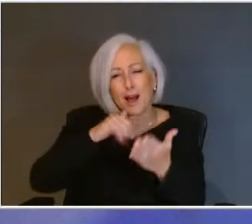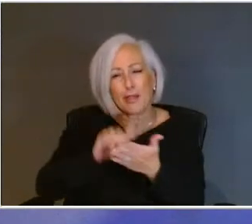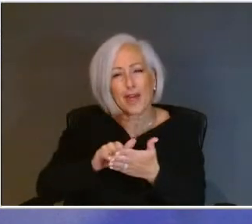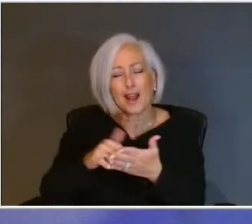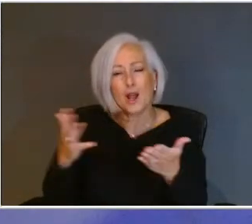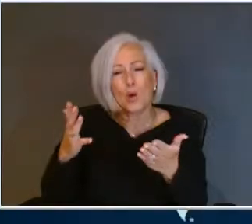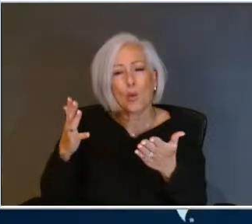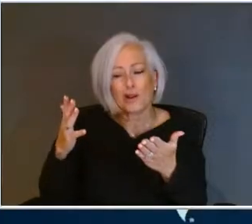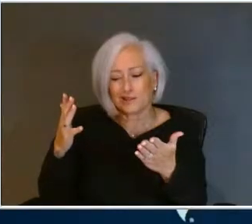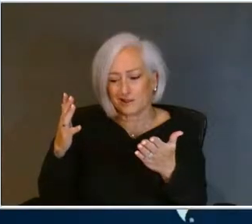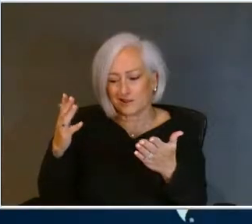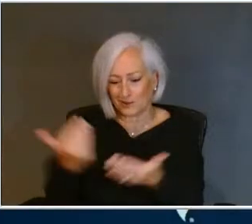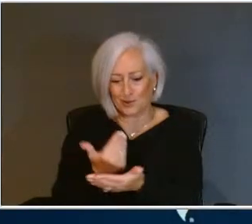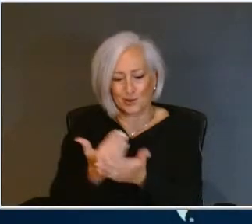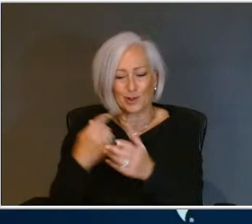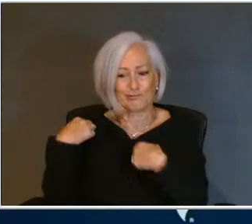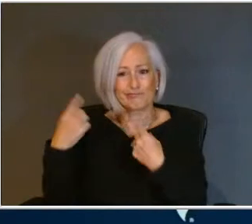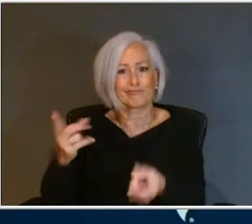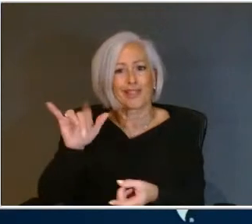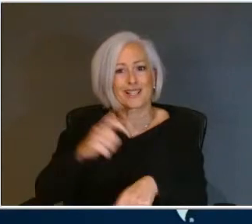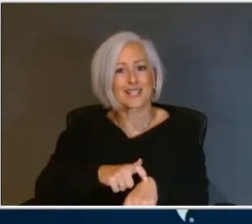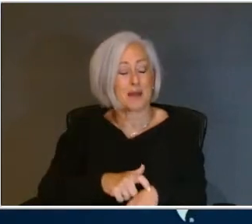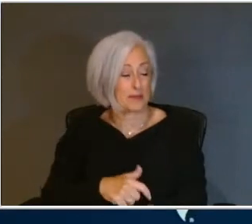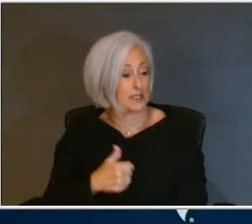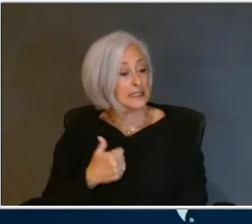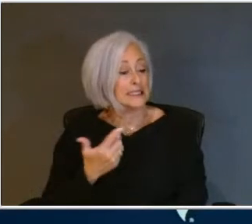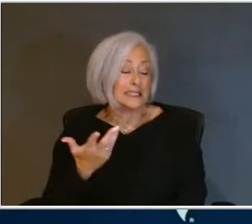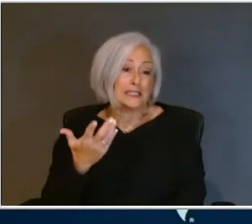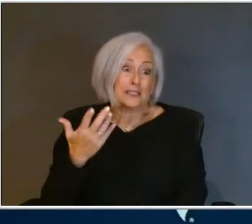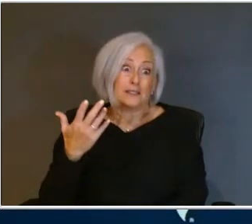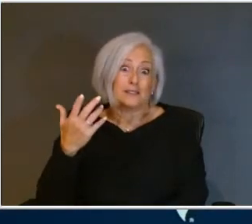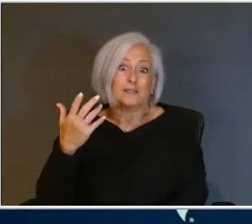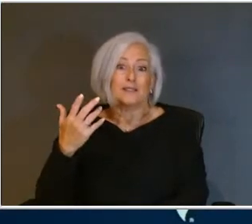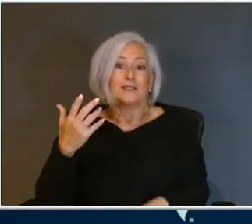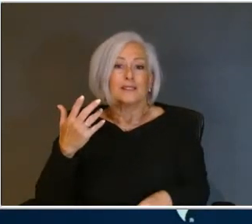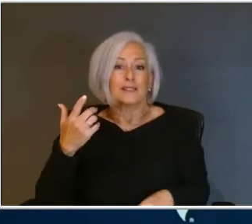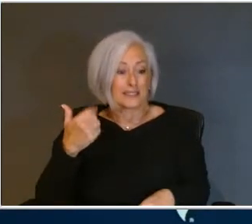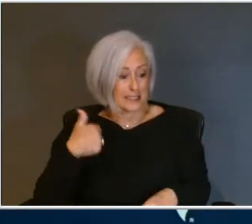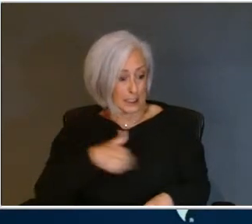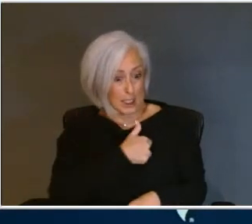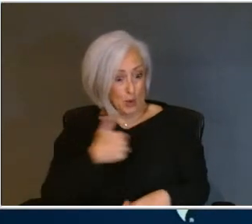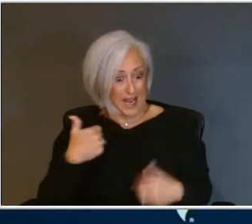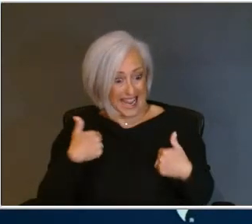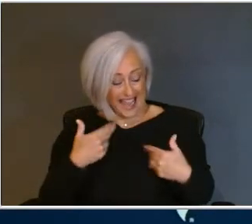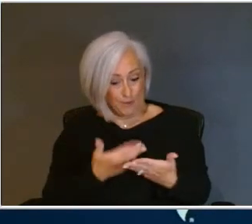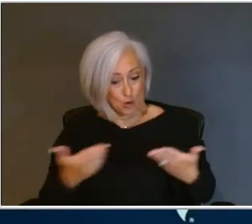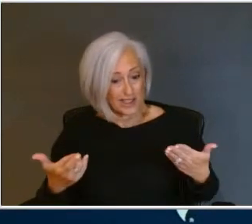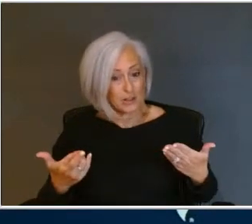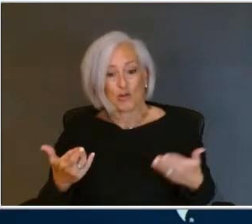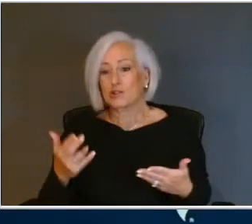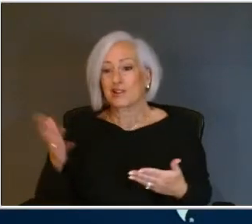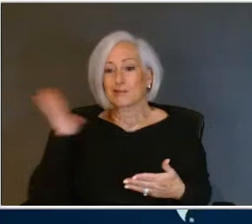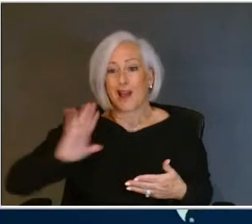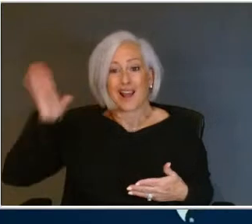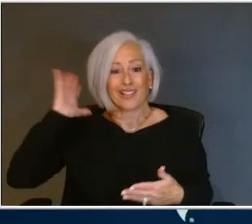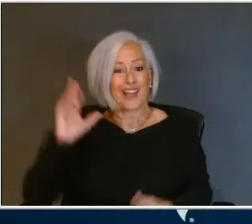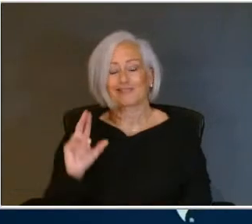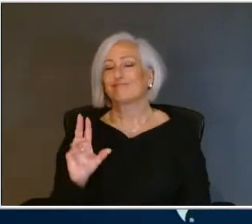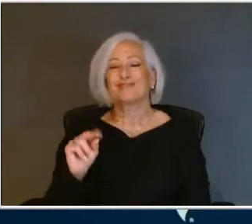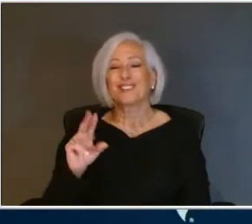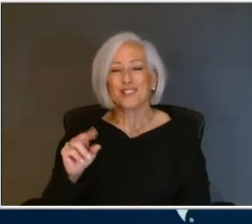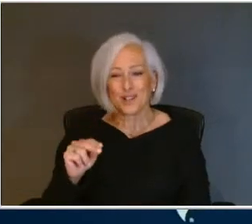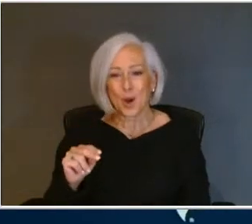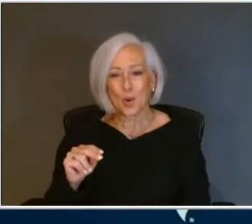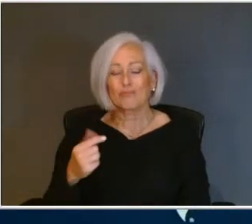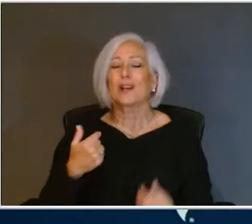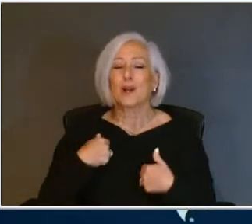way. Unfortunately, when I was there, the answer to that question of did we have those resources, the short answer was no. Partly going to a smaller school, we